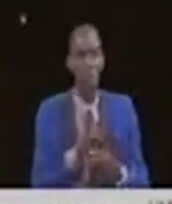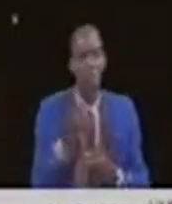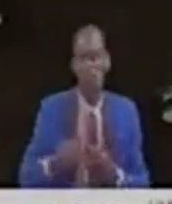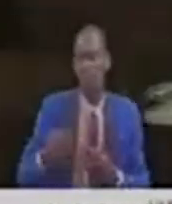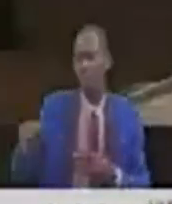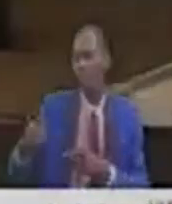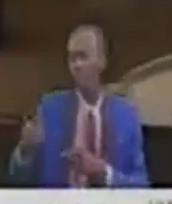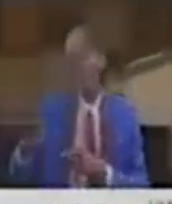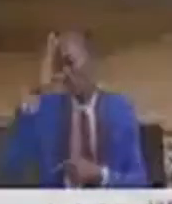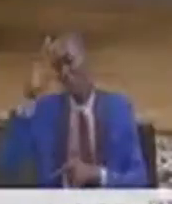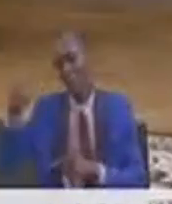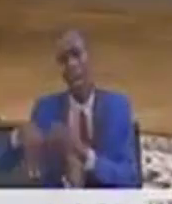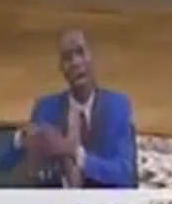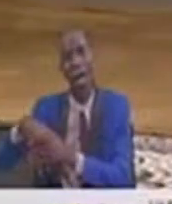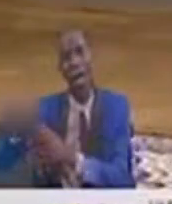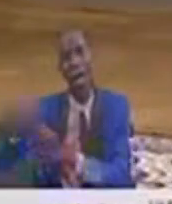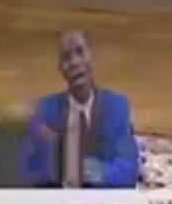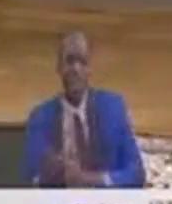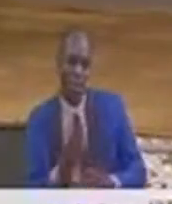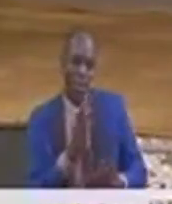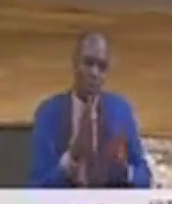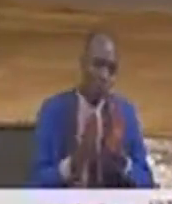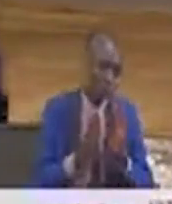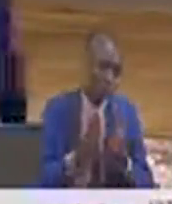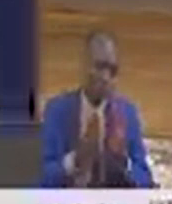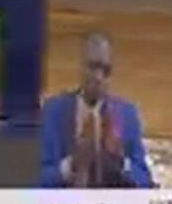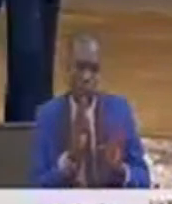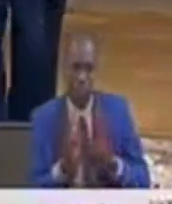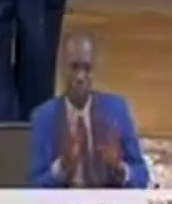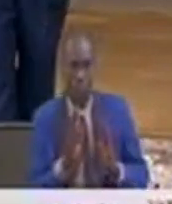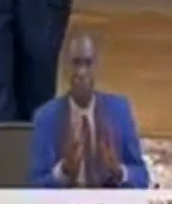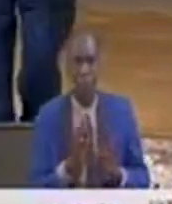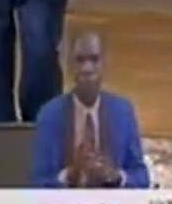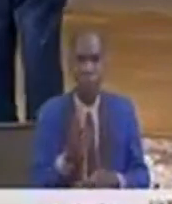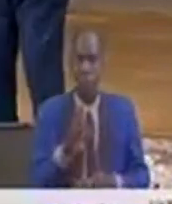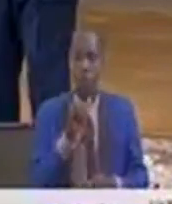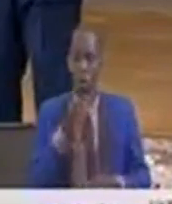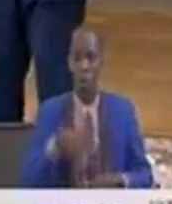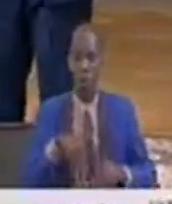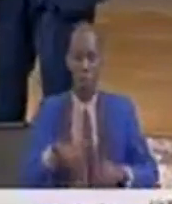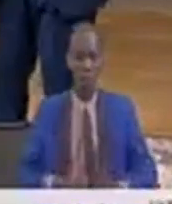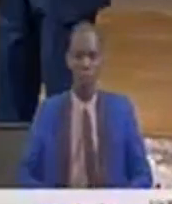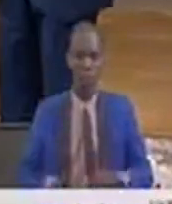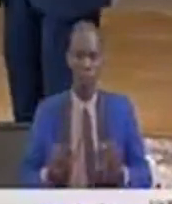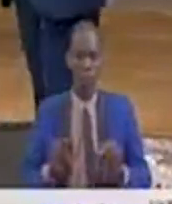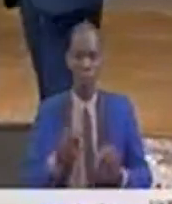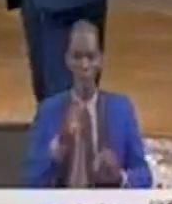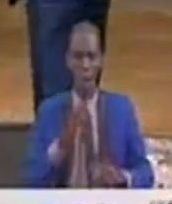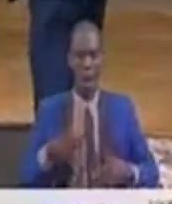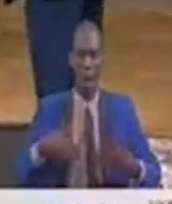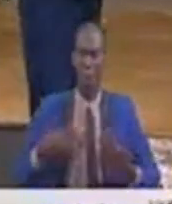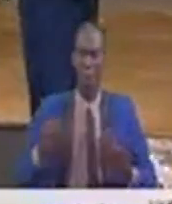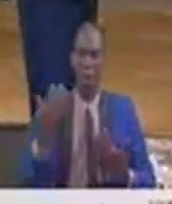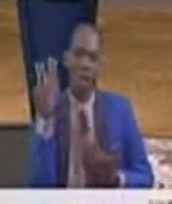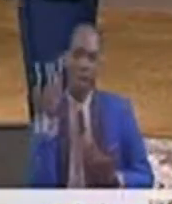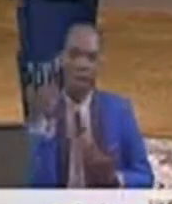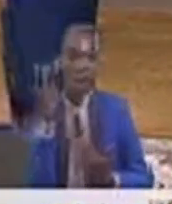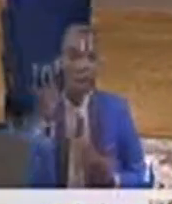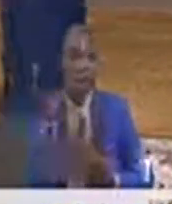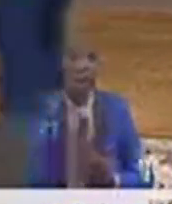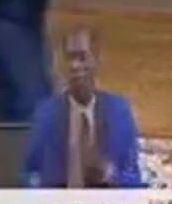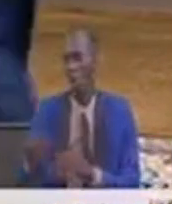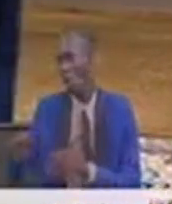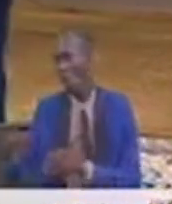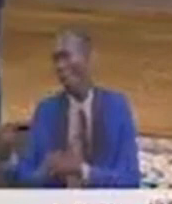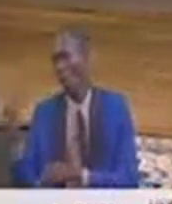call you outside and you talk, talk, and talk, that time you are not tired. That time you are not weak. That time you are not sick.